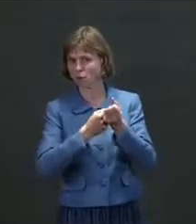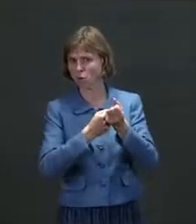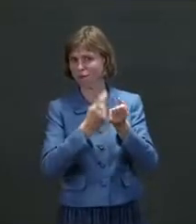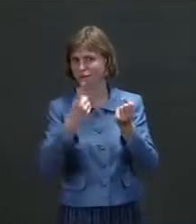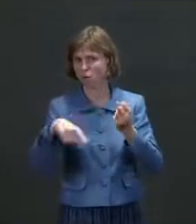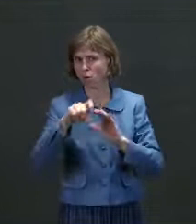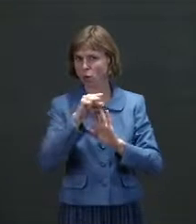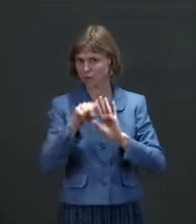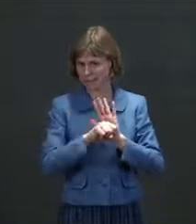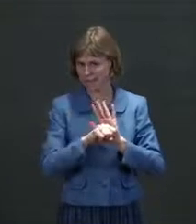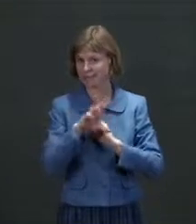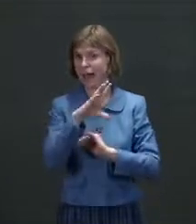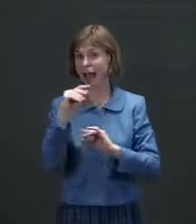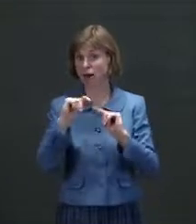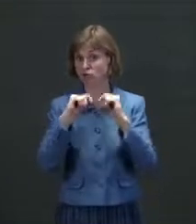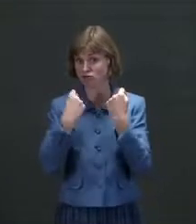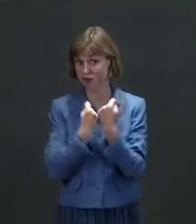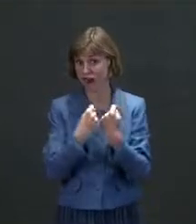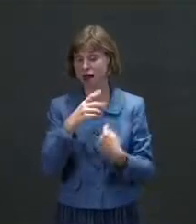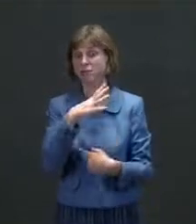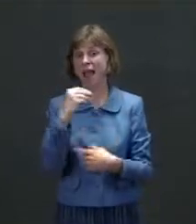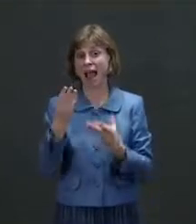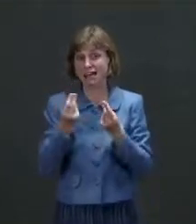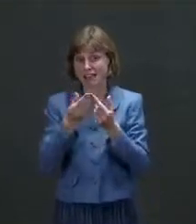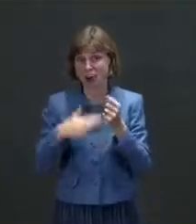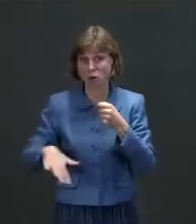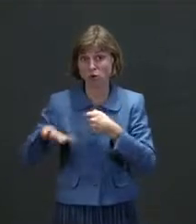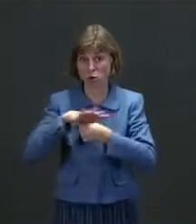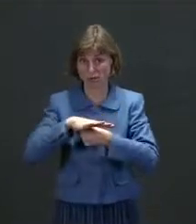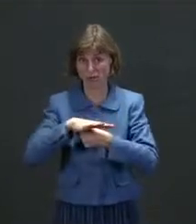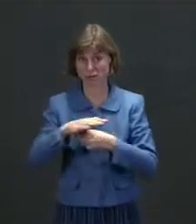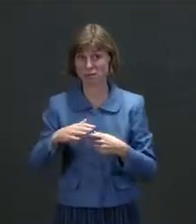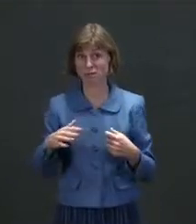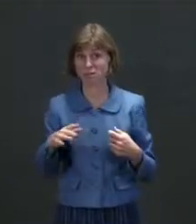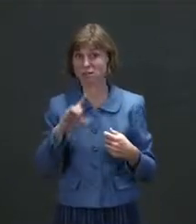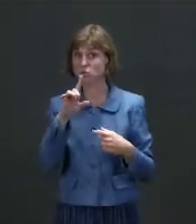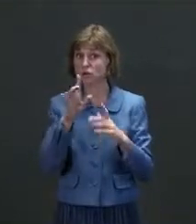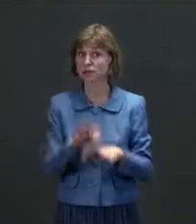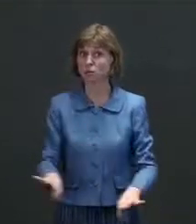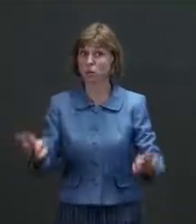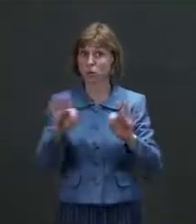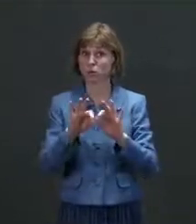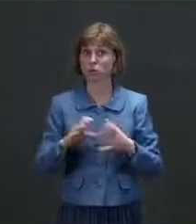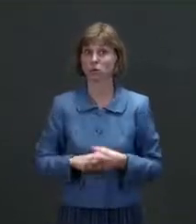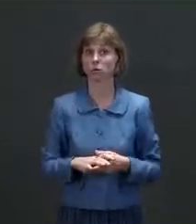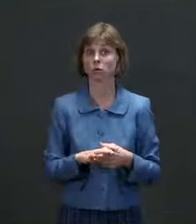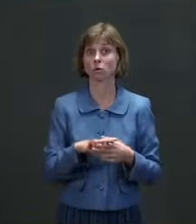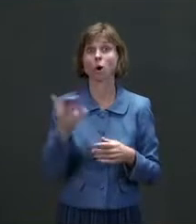our tribes, to our territories, and it's really important. We're also